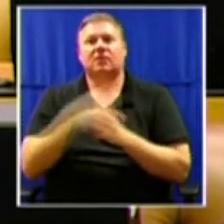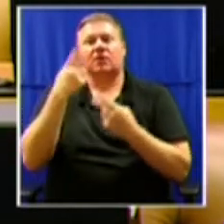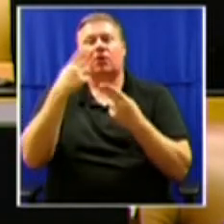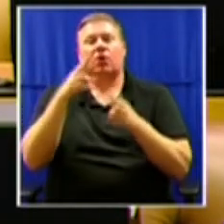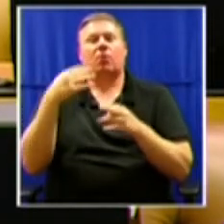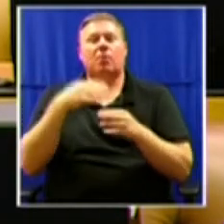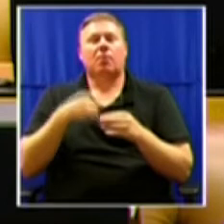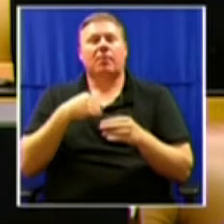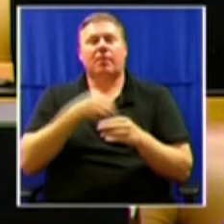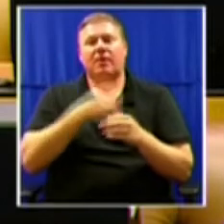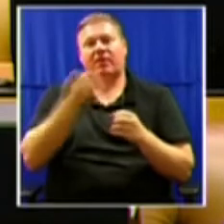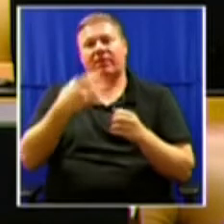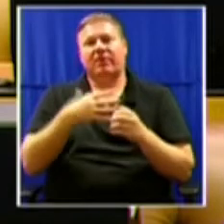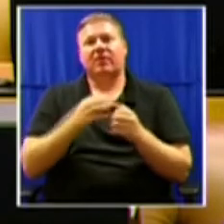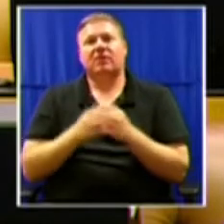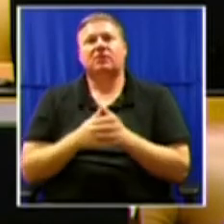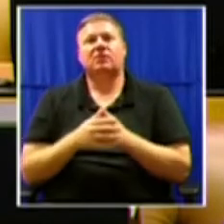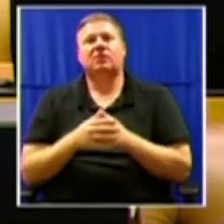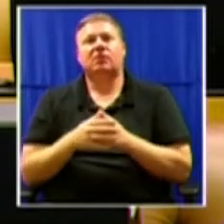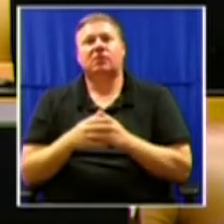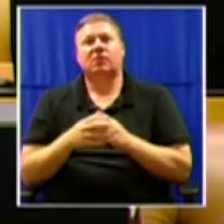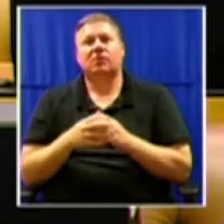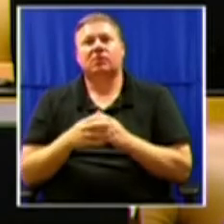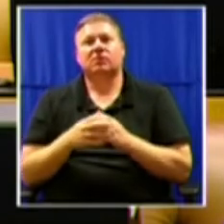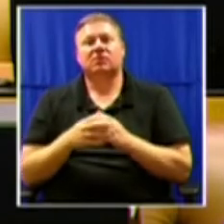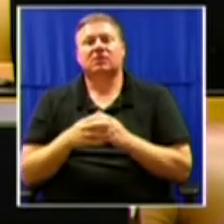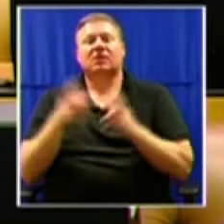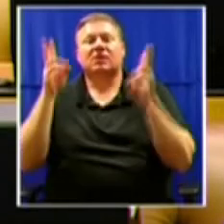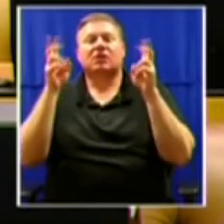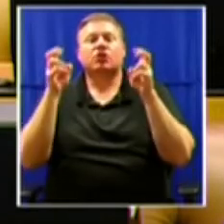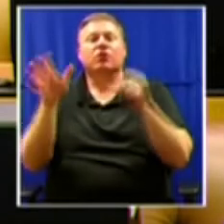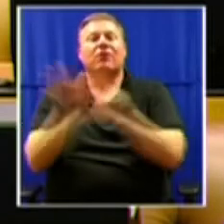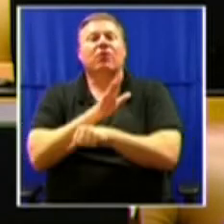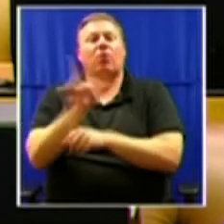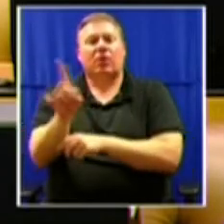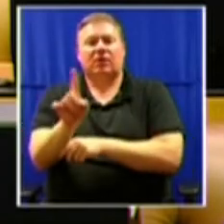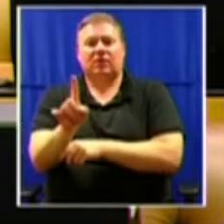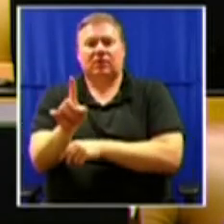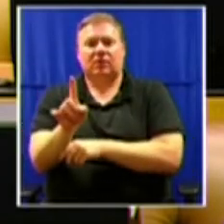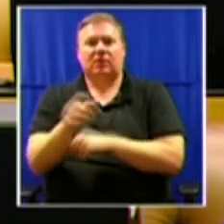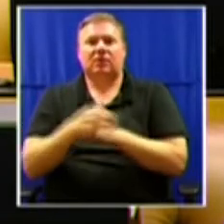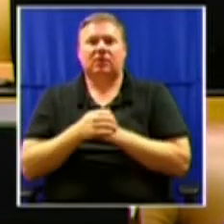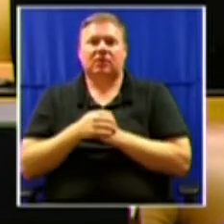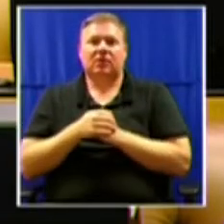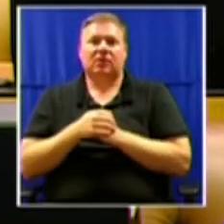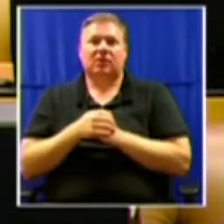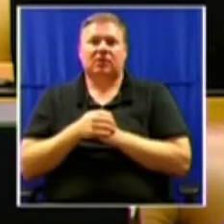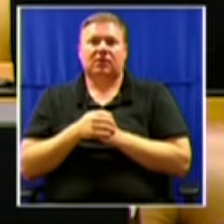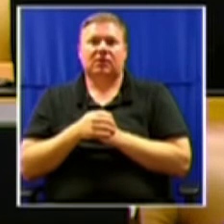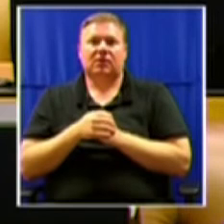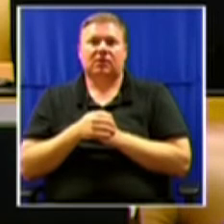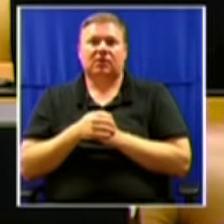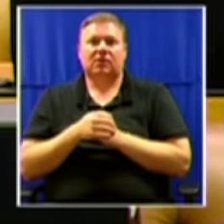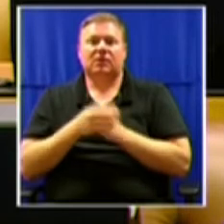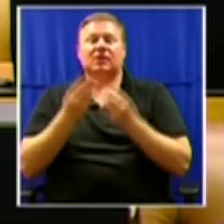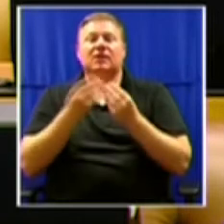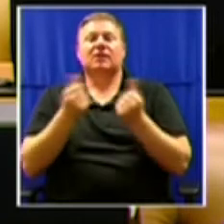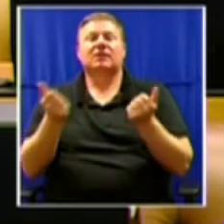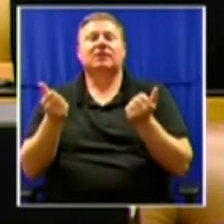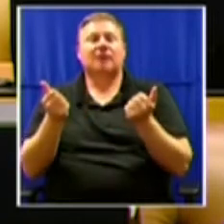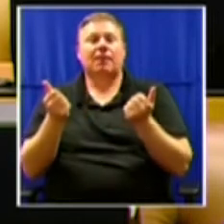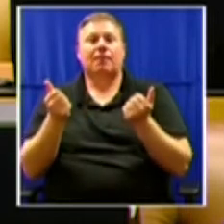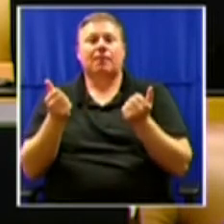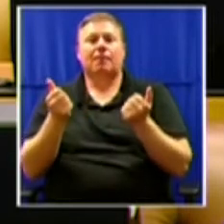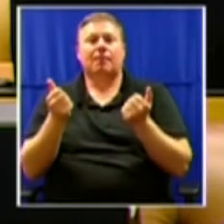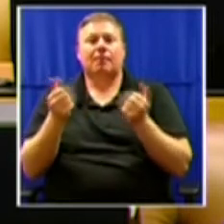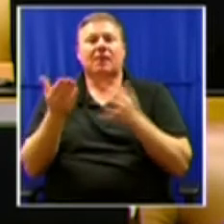Member. The crux of the matter is that there will be cases that will take much longer than the